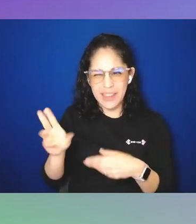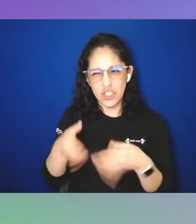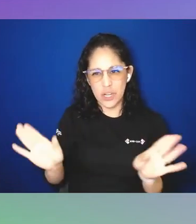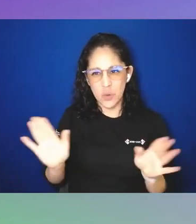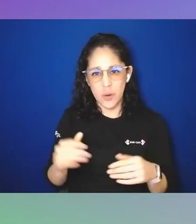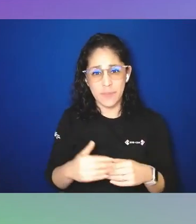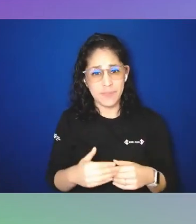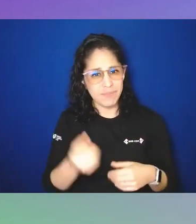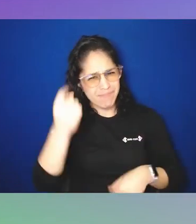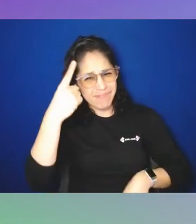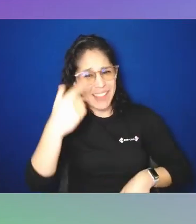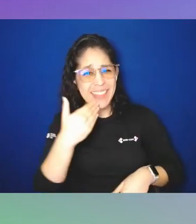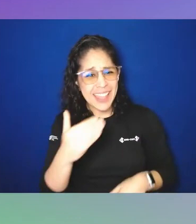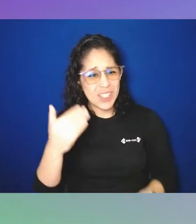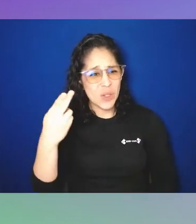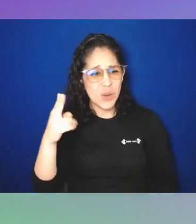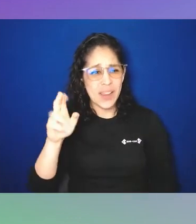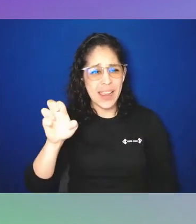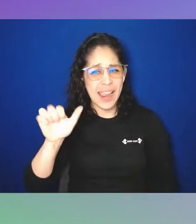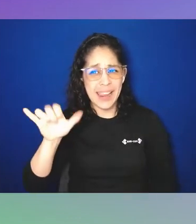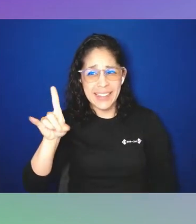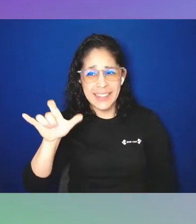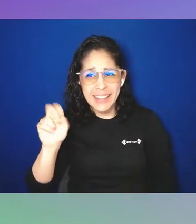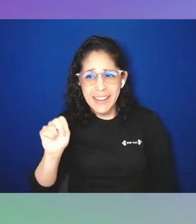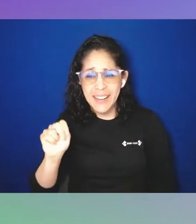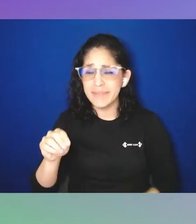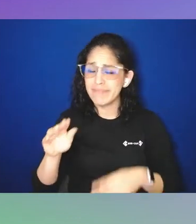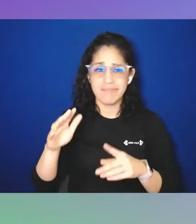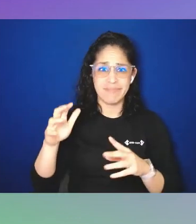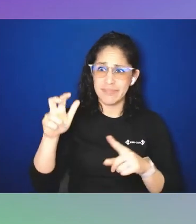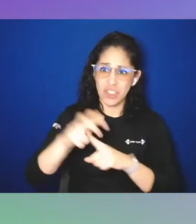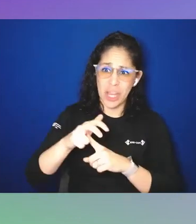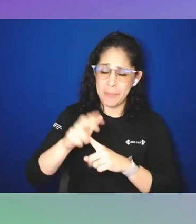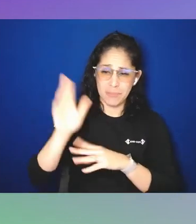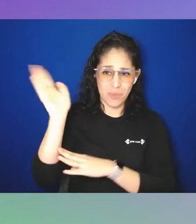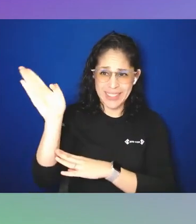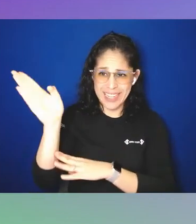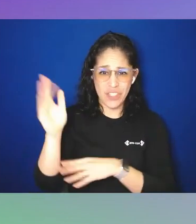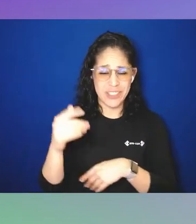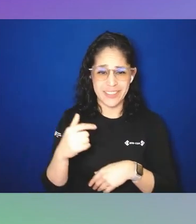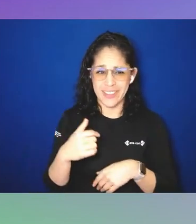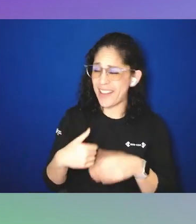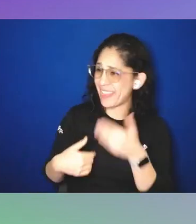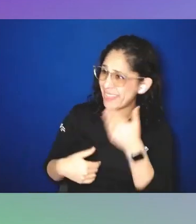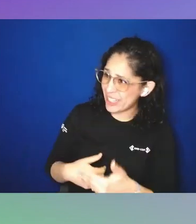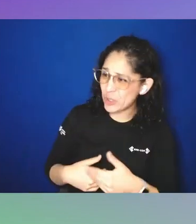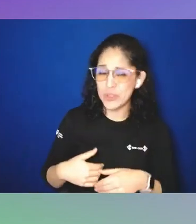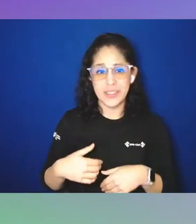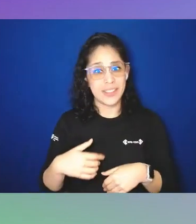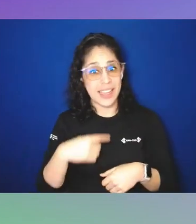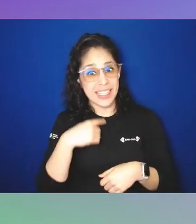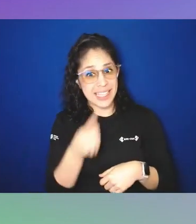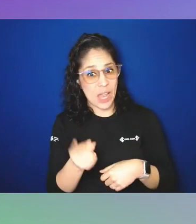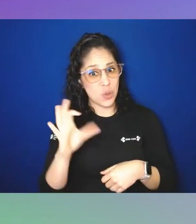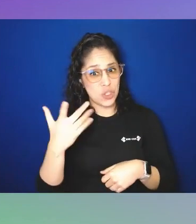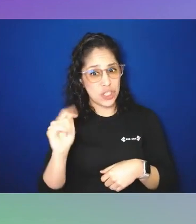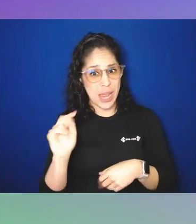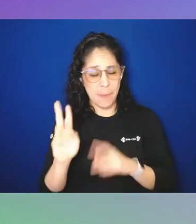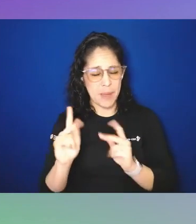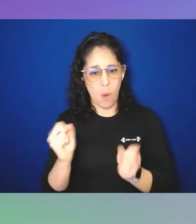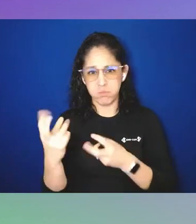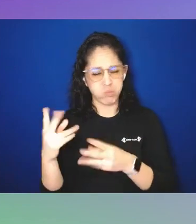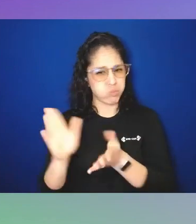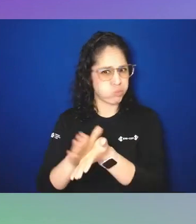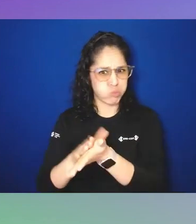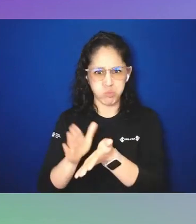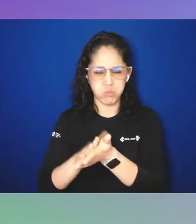much. Fantastic presentation. I can tell you that Thank you. folks in chat absolutely loved it. A lot